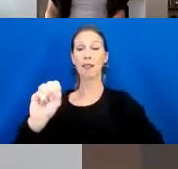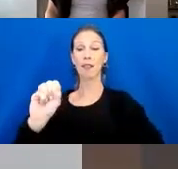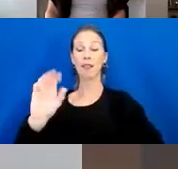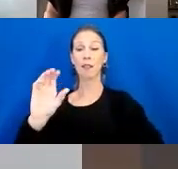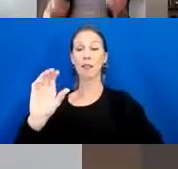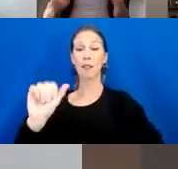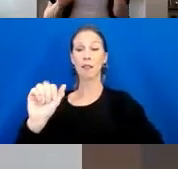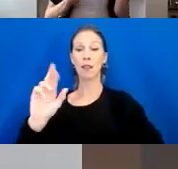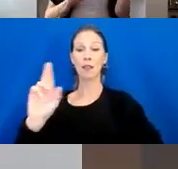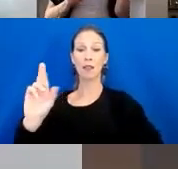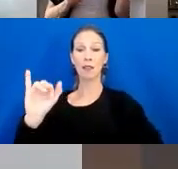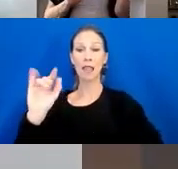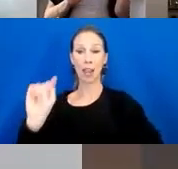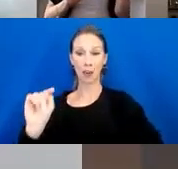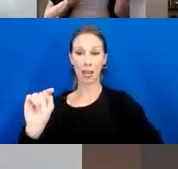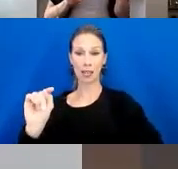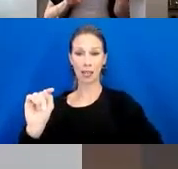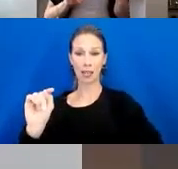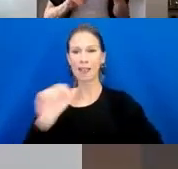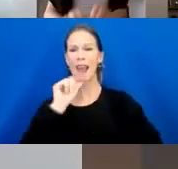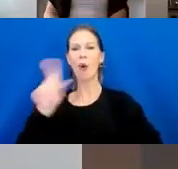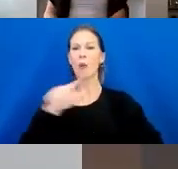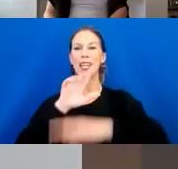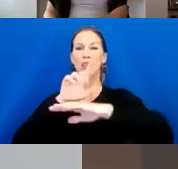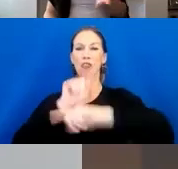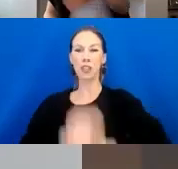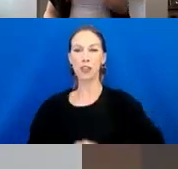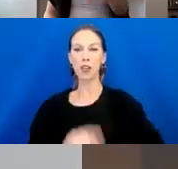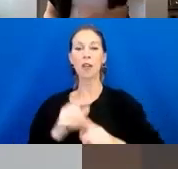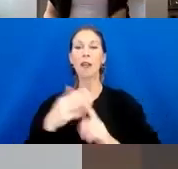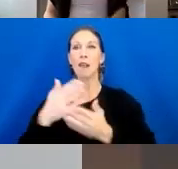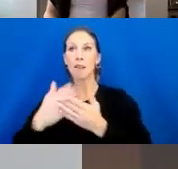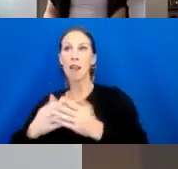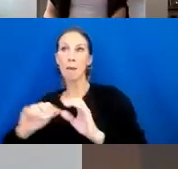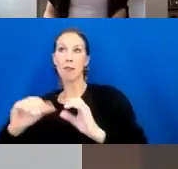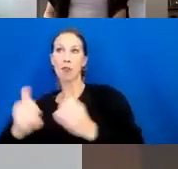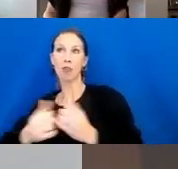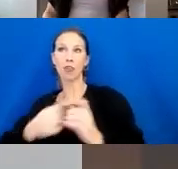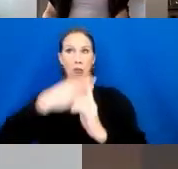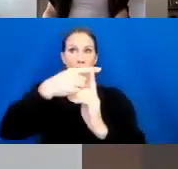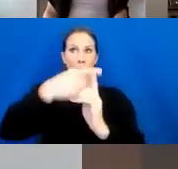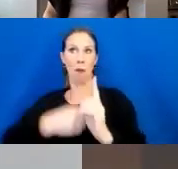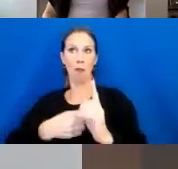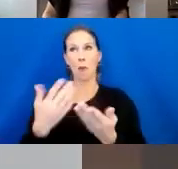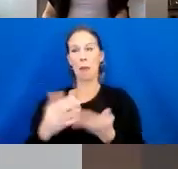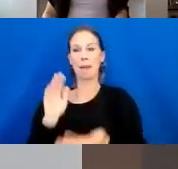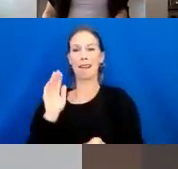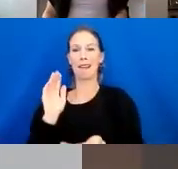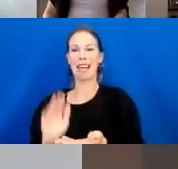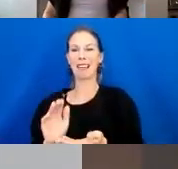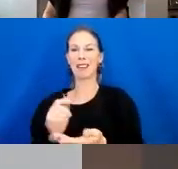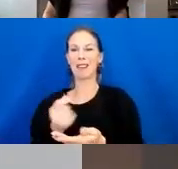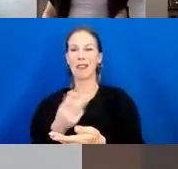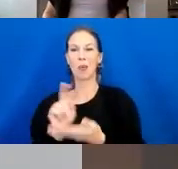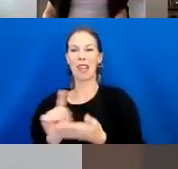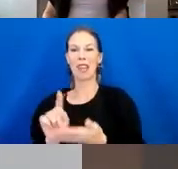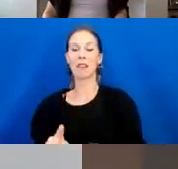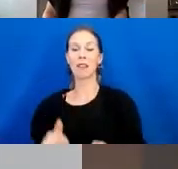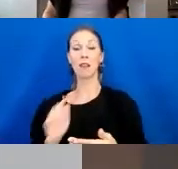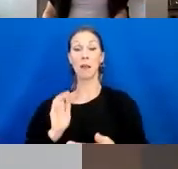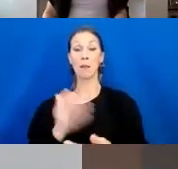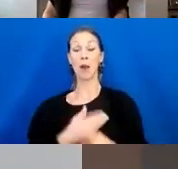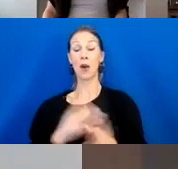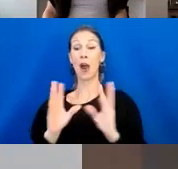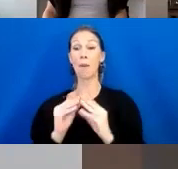some associations do 1 month or sometimes less, but because we wanted our meeting during